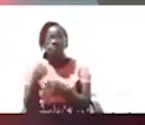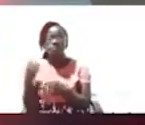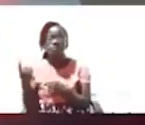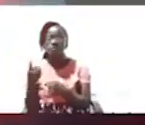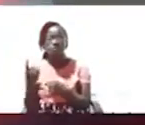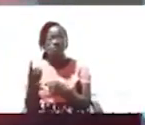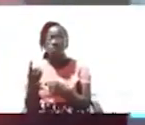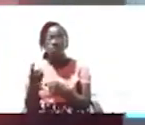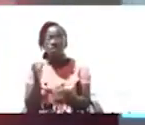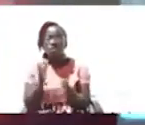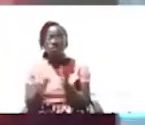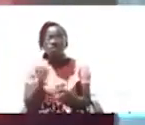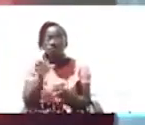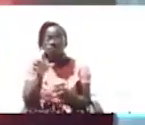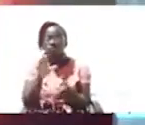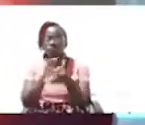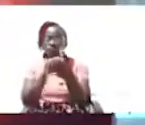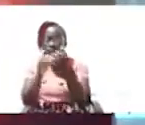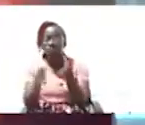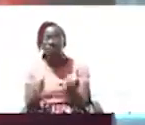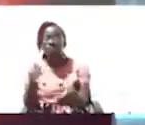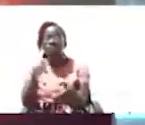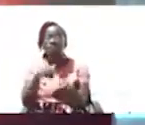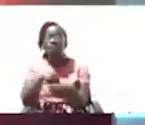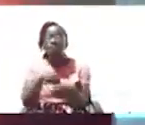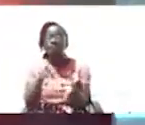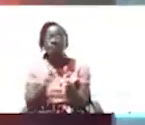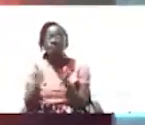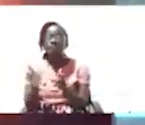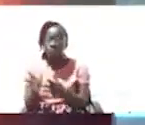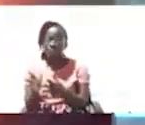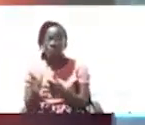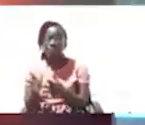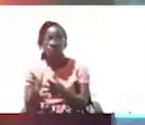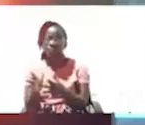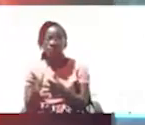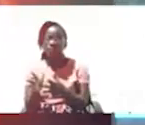If you're going to believe in Christ and take a step,